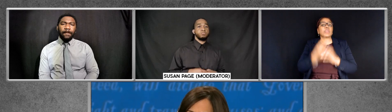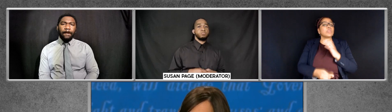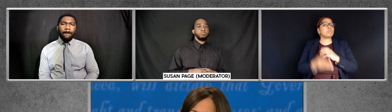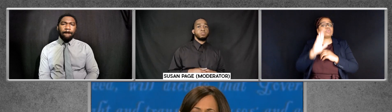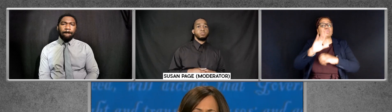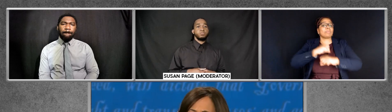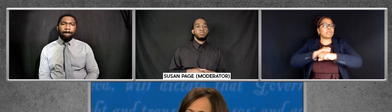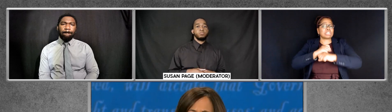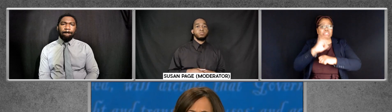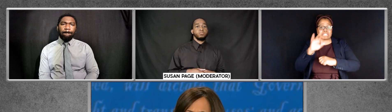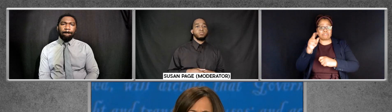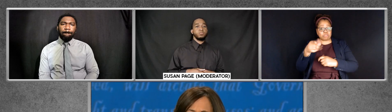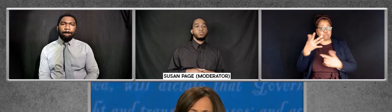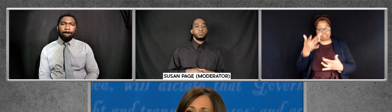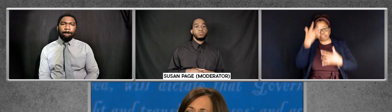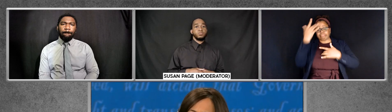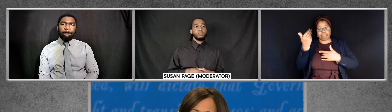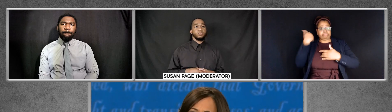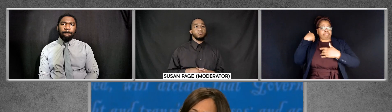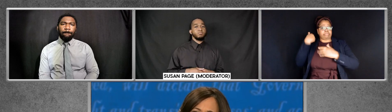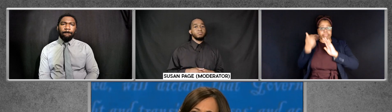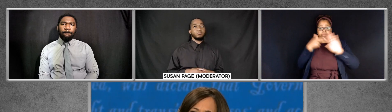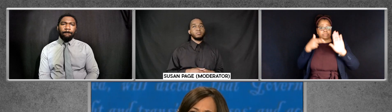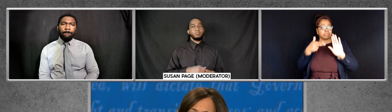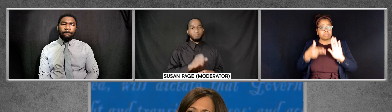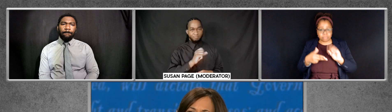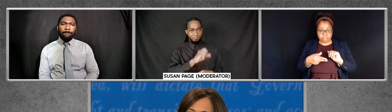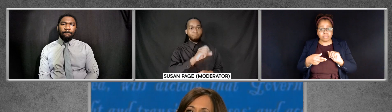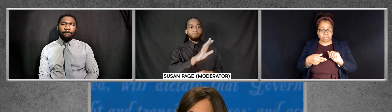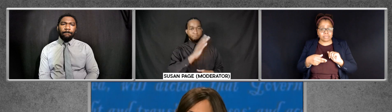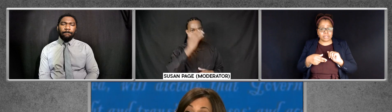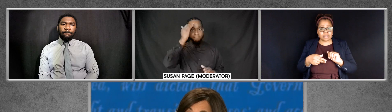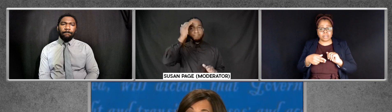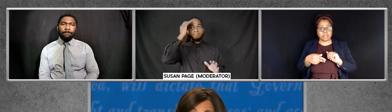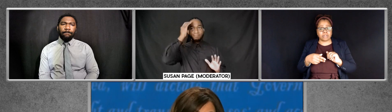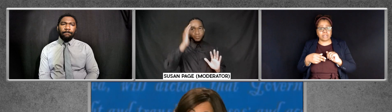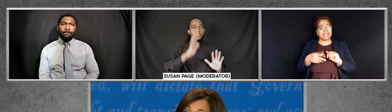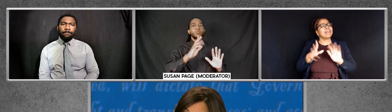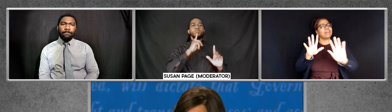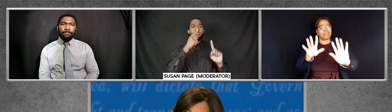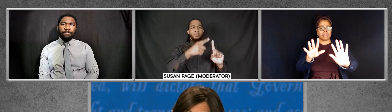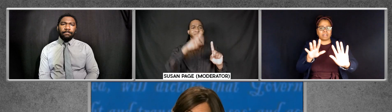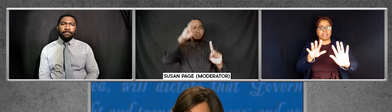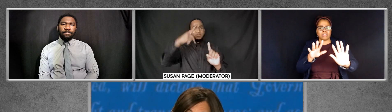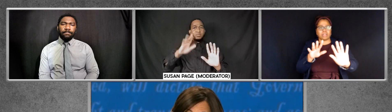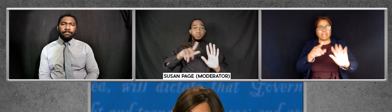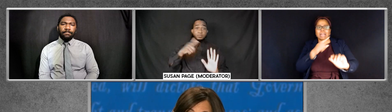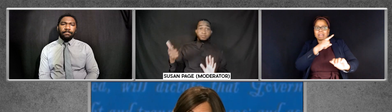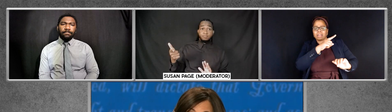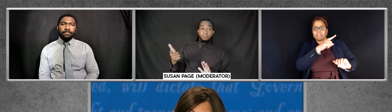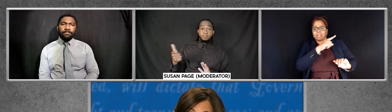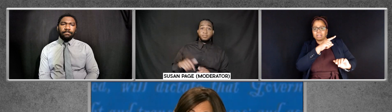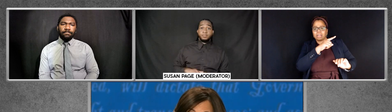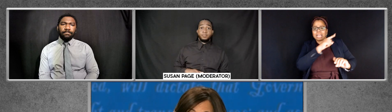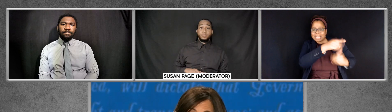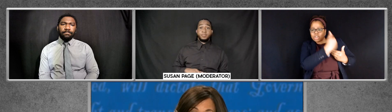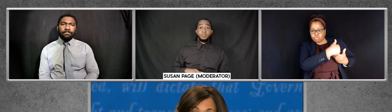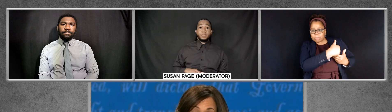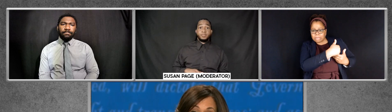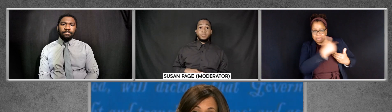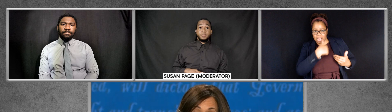conditions. And this is very important, Susan. Yes, and it's but important. we need to give Vice President. He interrupted me, and I'd like to just finish,